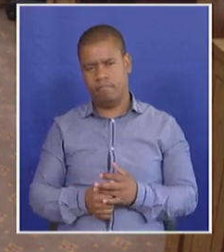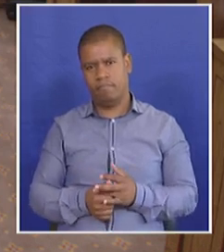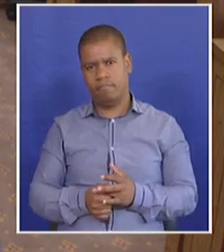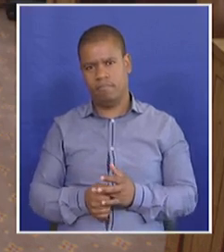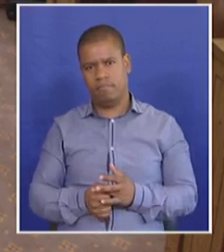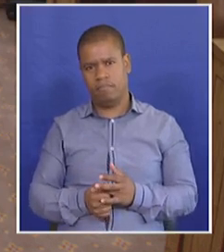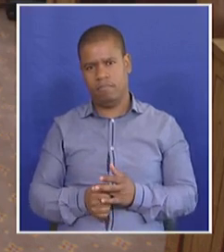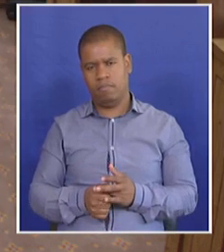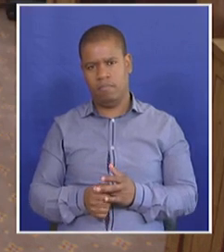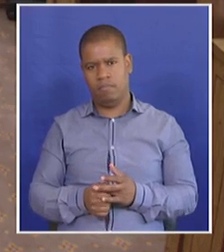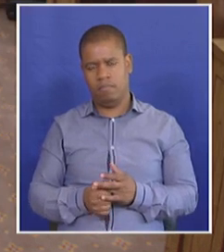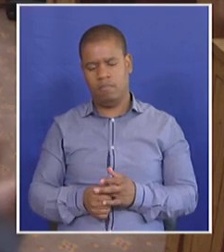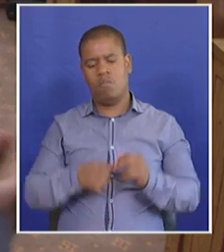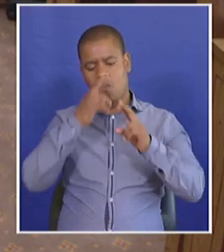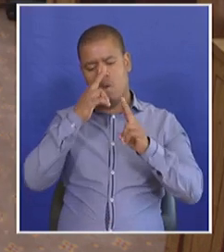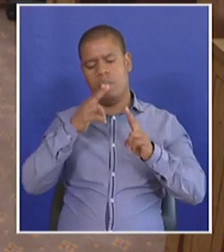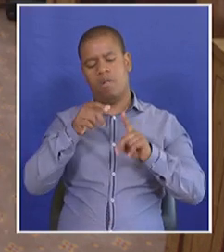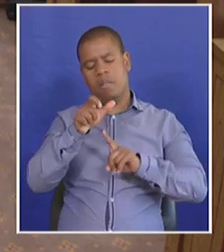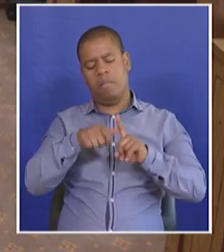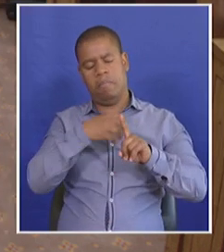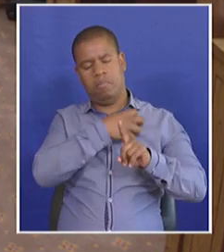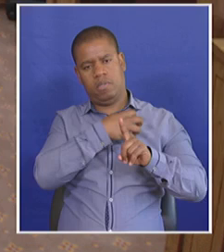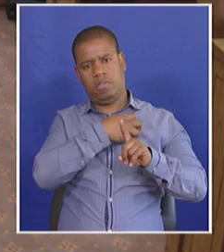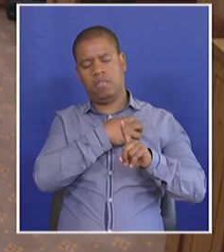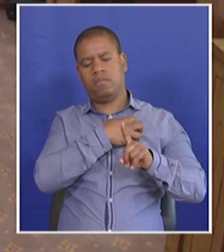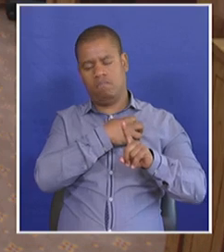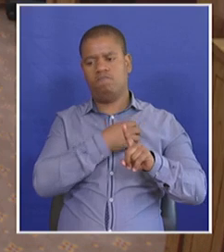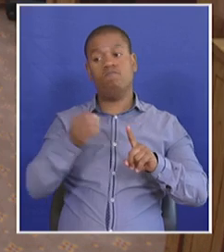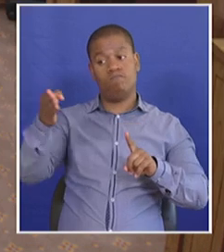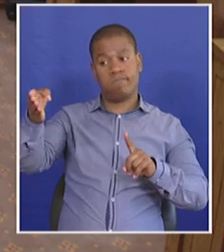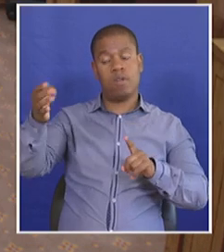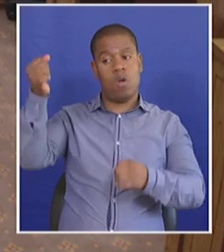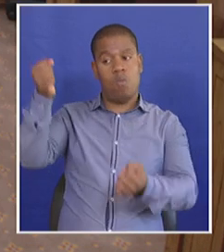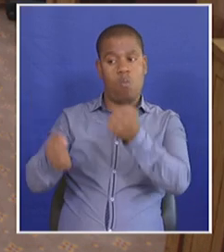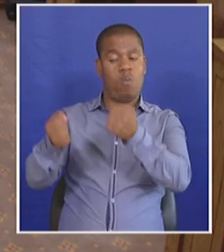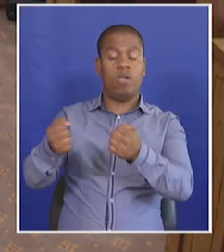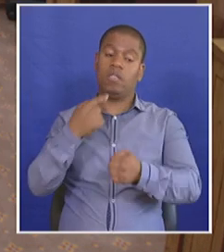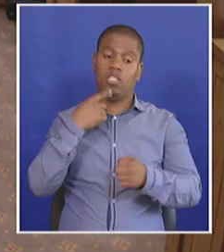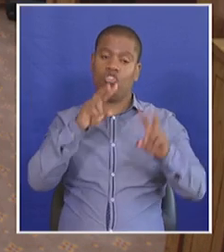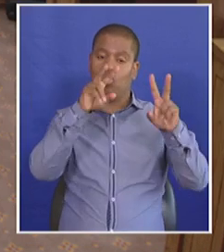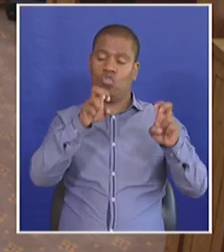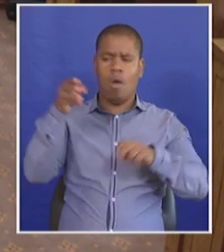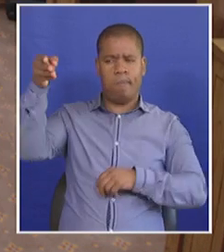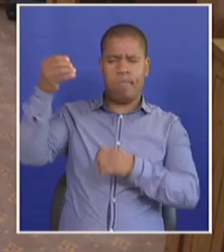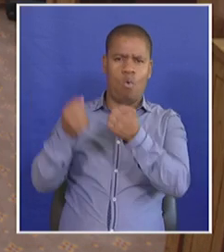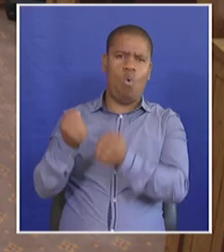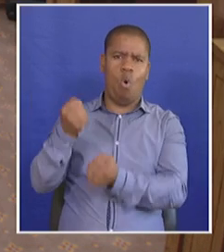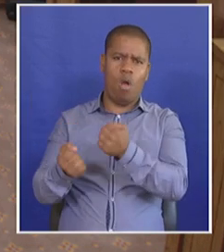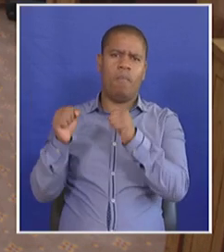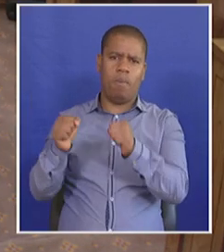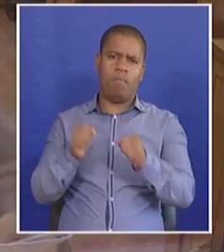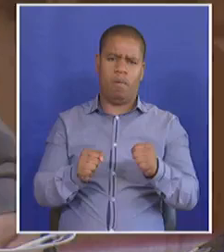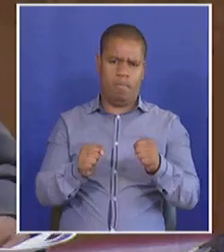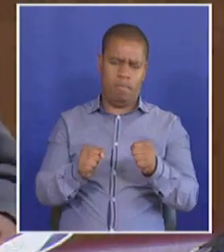Honorable Minister, in light of that recent court case that you say is still sub judice, I understand that, but